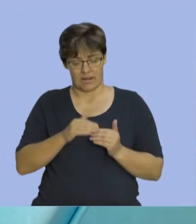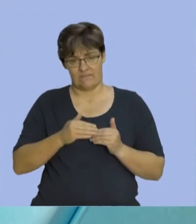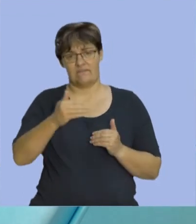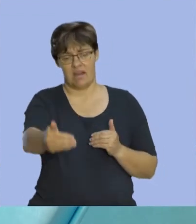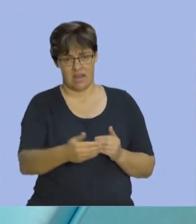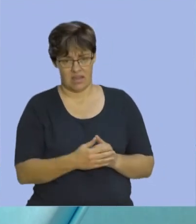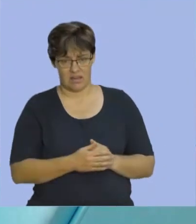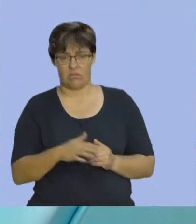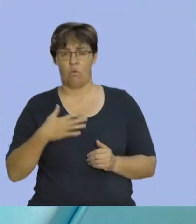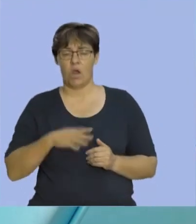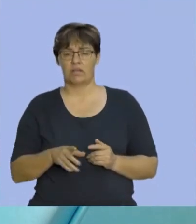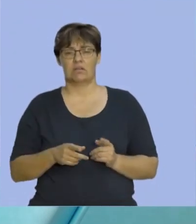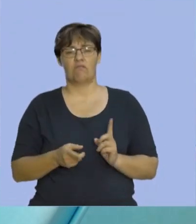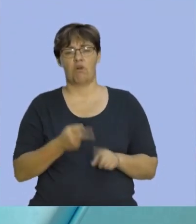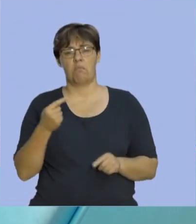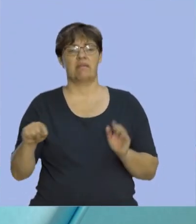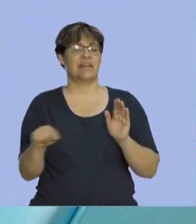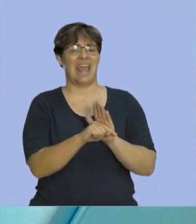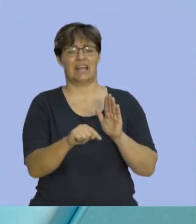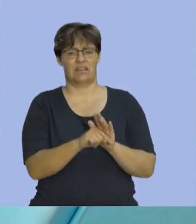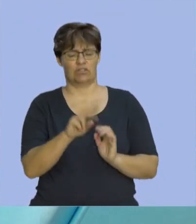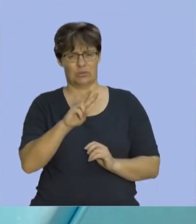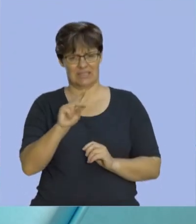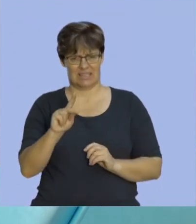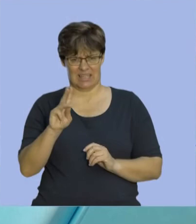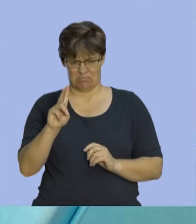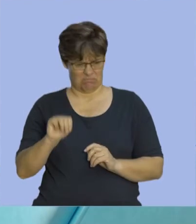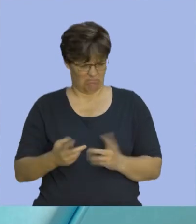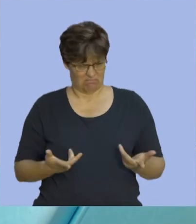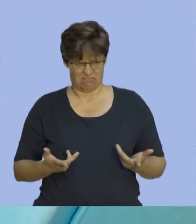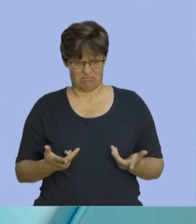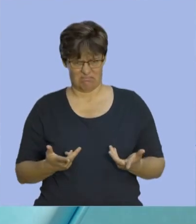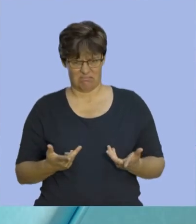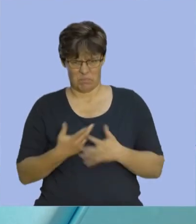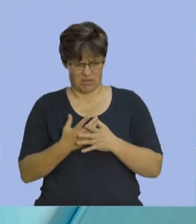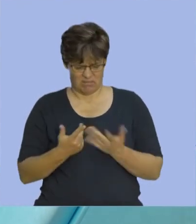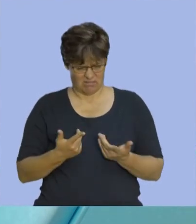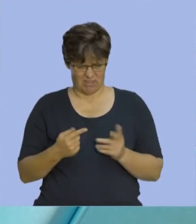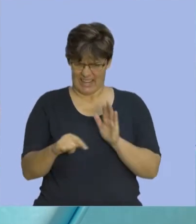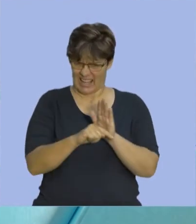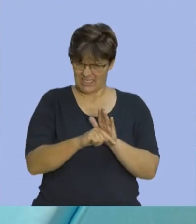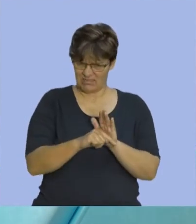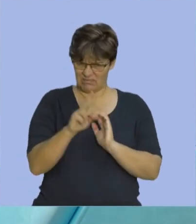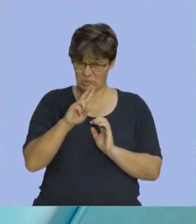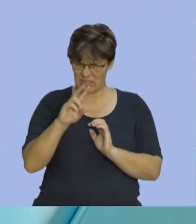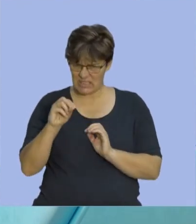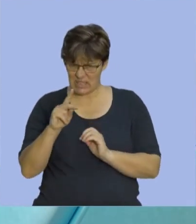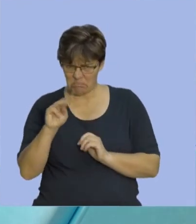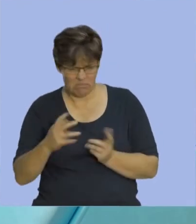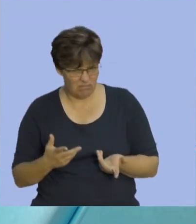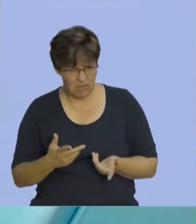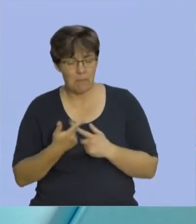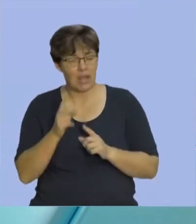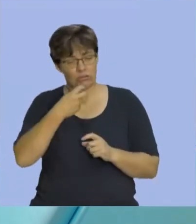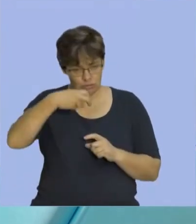you can't say I traveled negative 20 kilometers. That would really not make sense. I